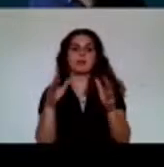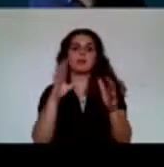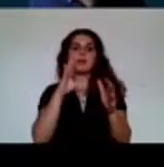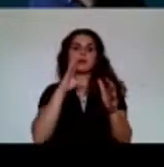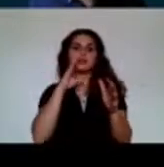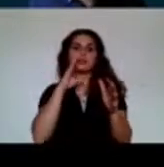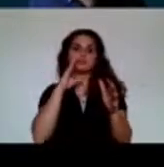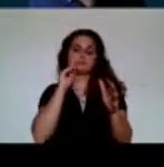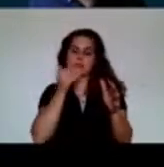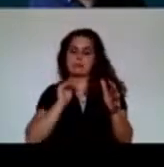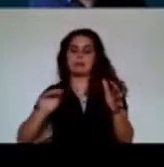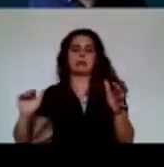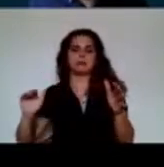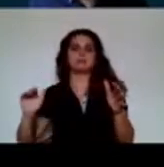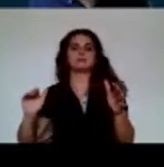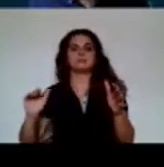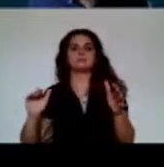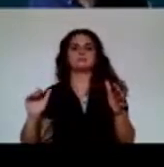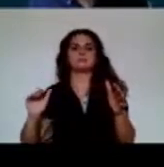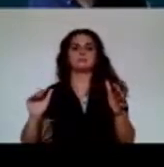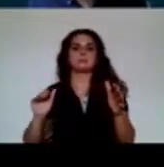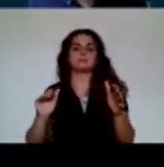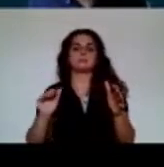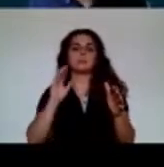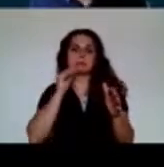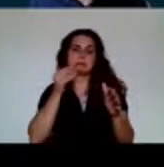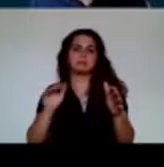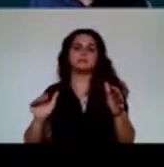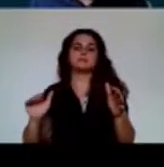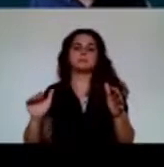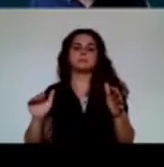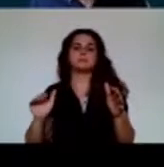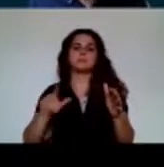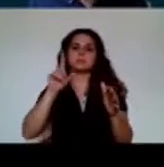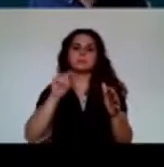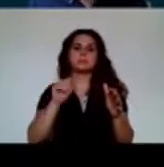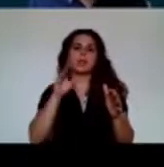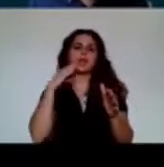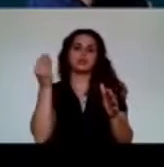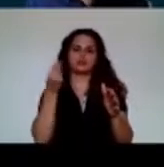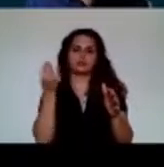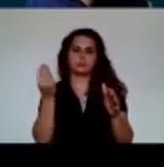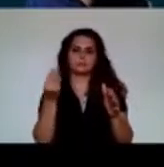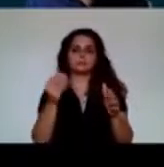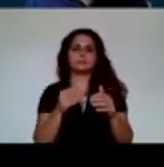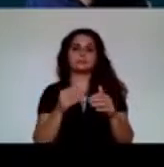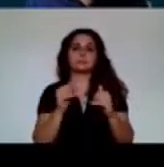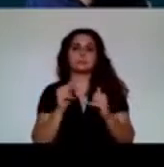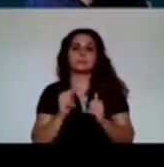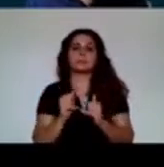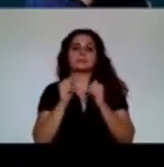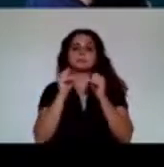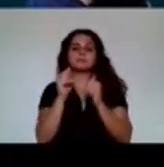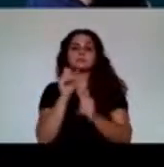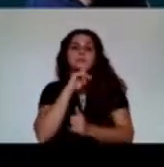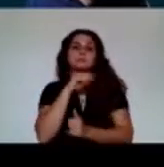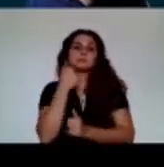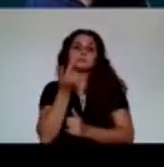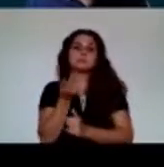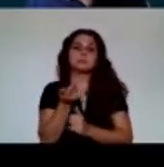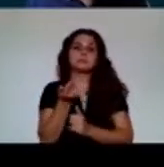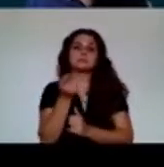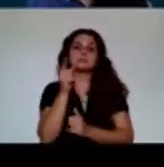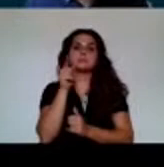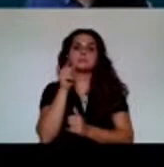population, specifically children and adolescents. Then you might say that